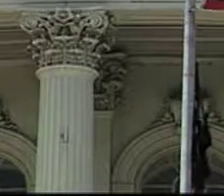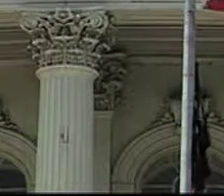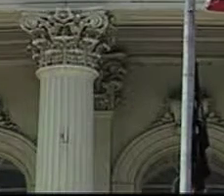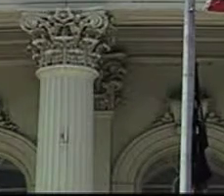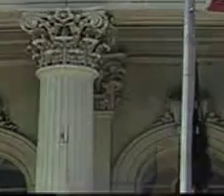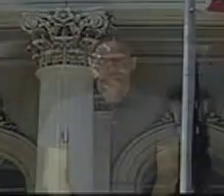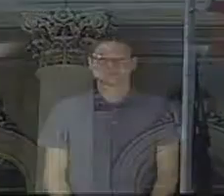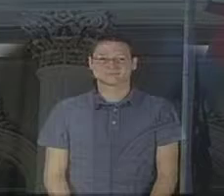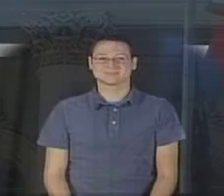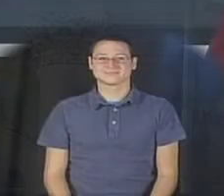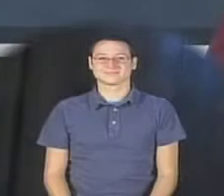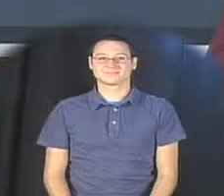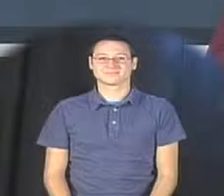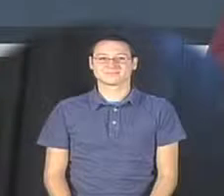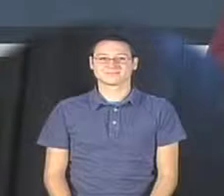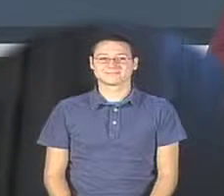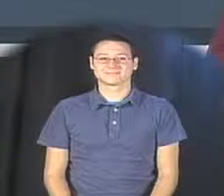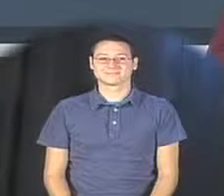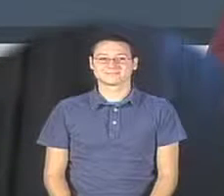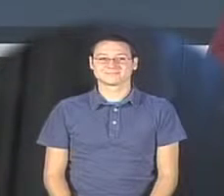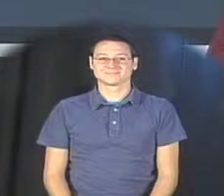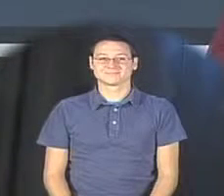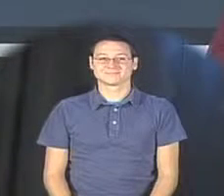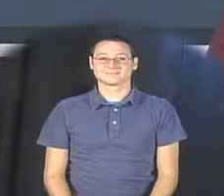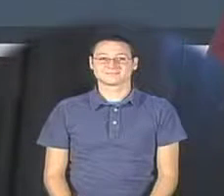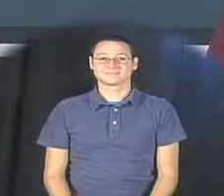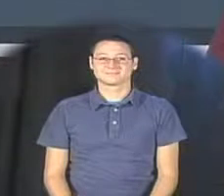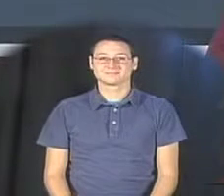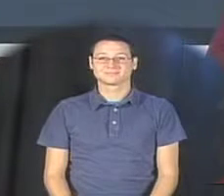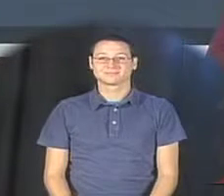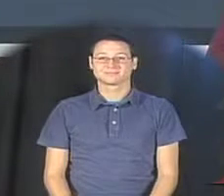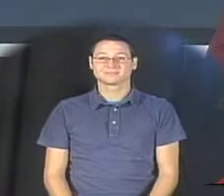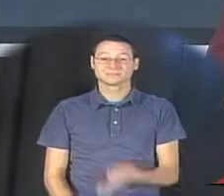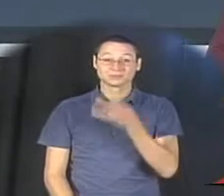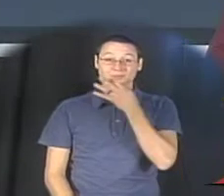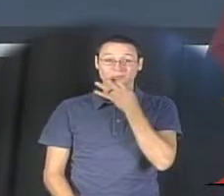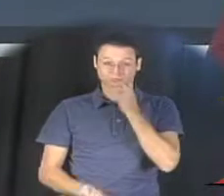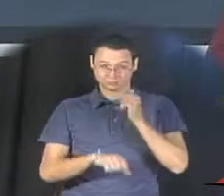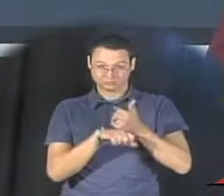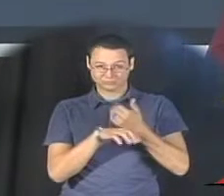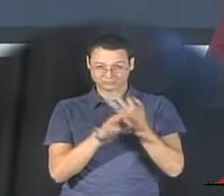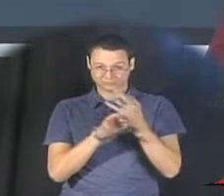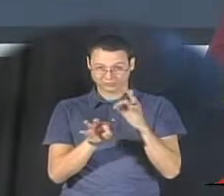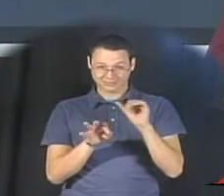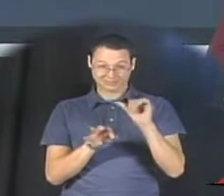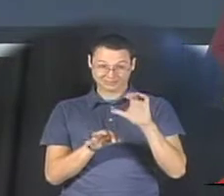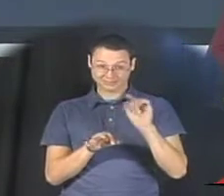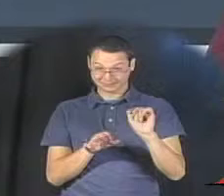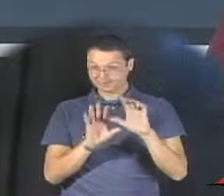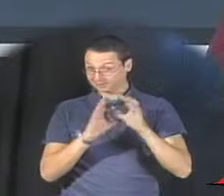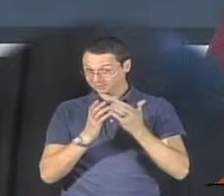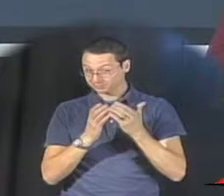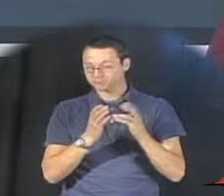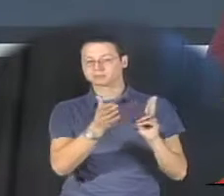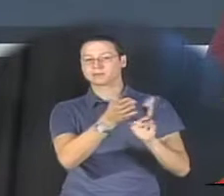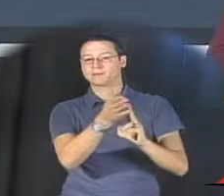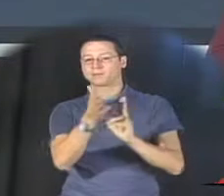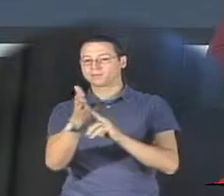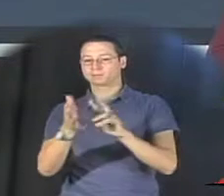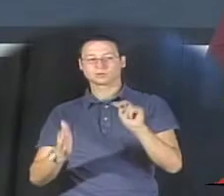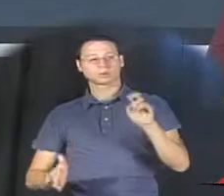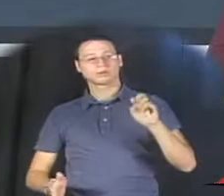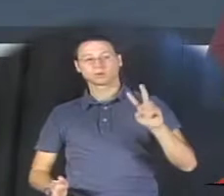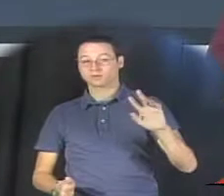Thank you. You may now be seated. Sign-ups for the free ACT prep class will be held November 5th through the 9th in